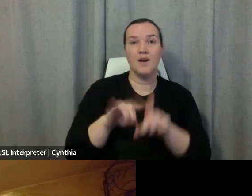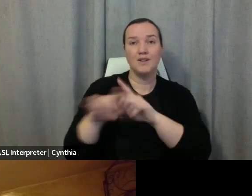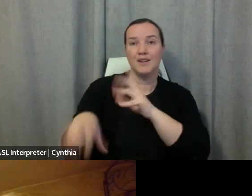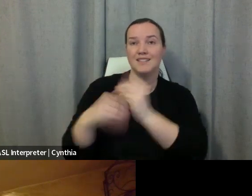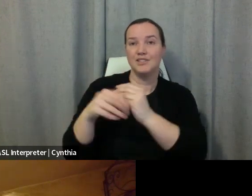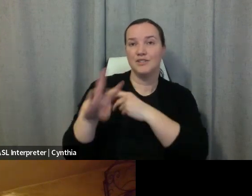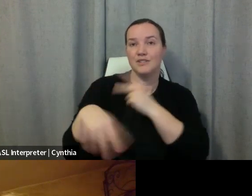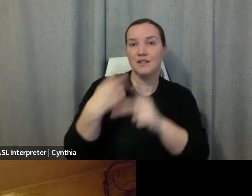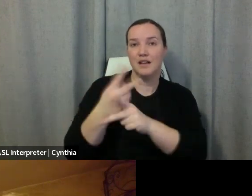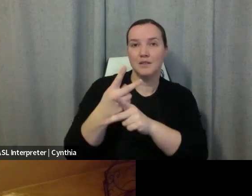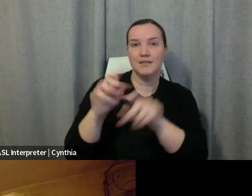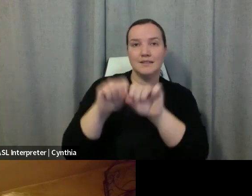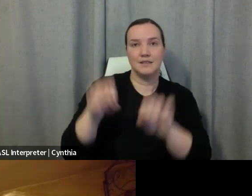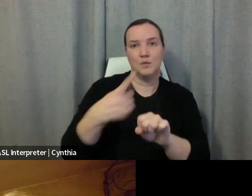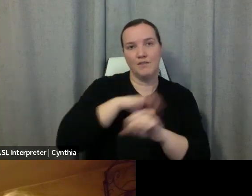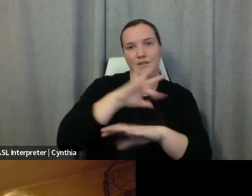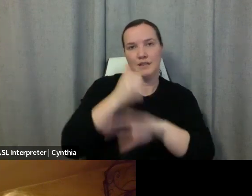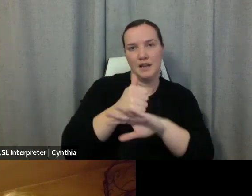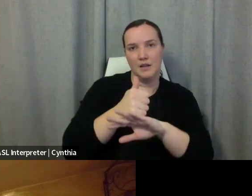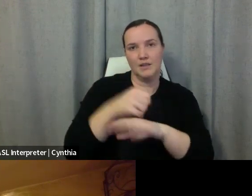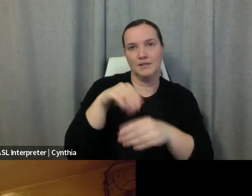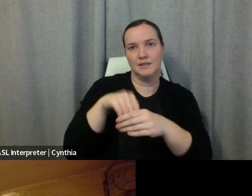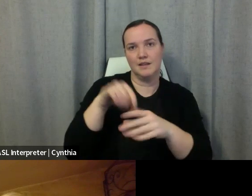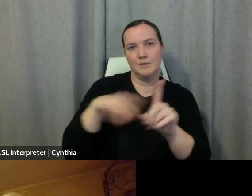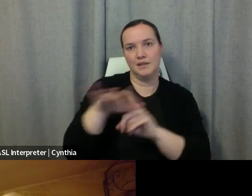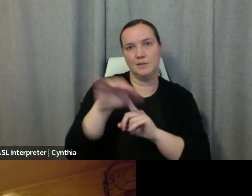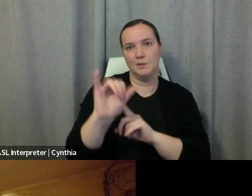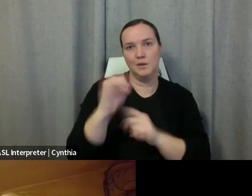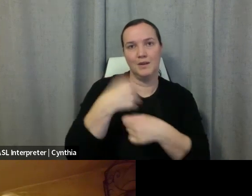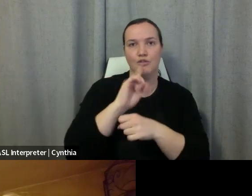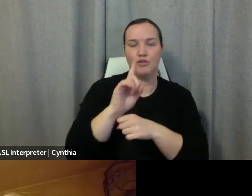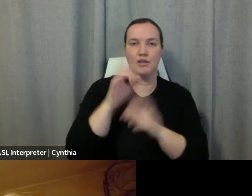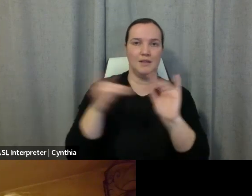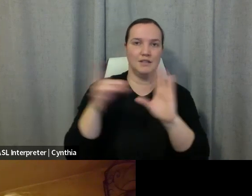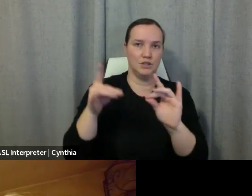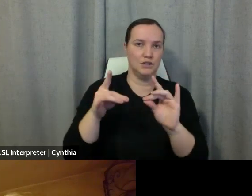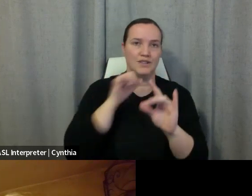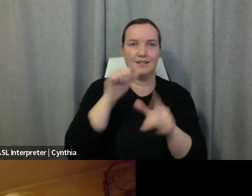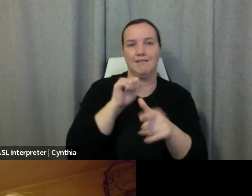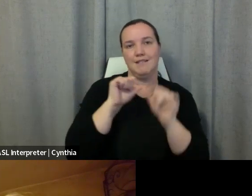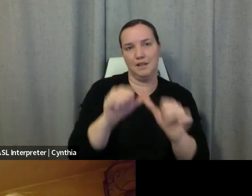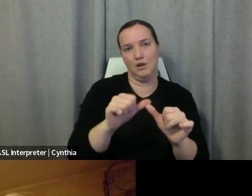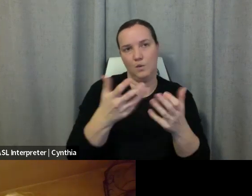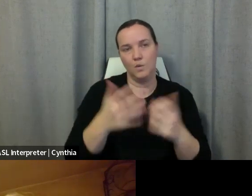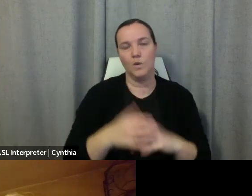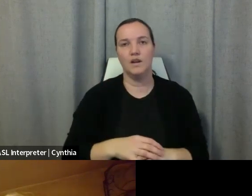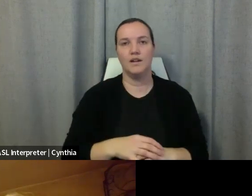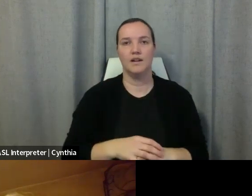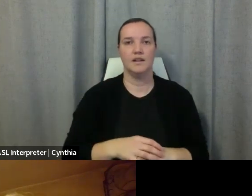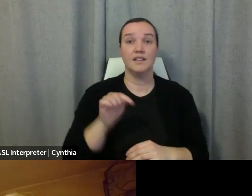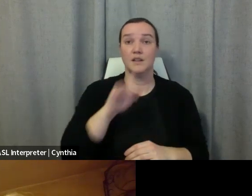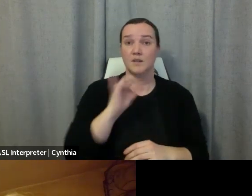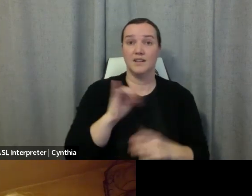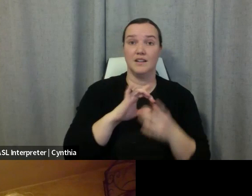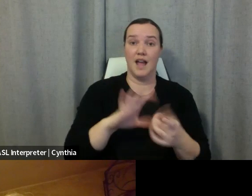of systems that we have to put in place within our spaces to make sure that the messaging continues. And so it's really about how do